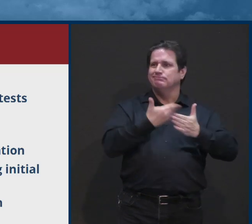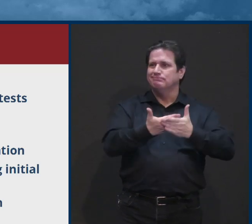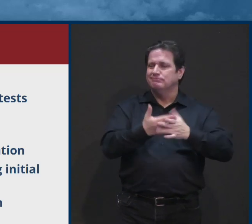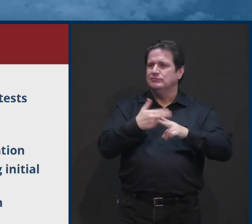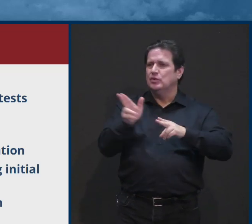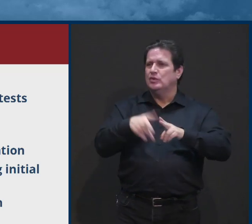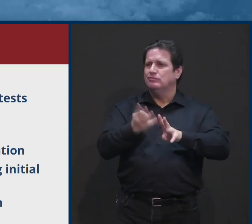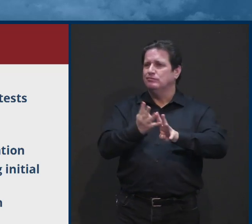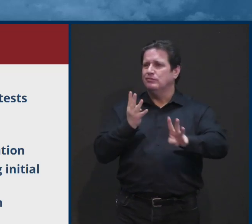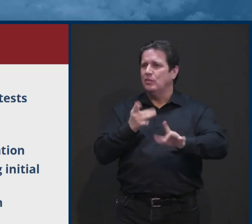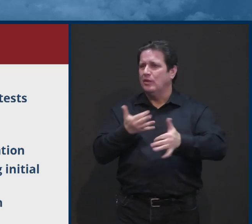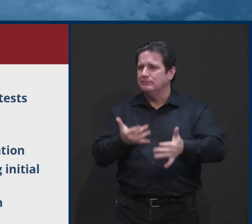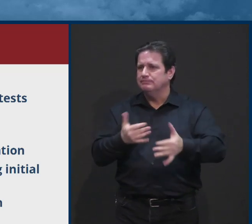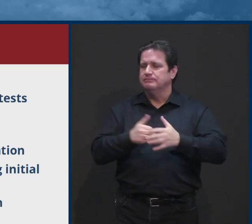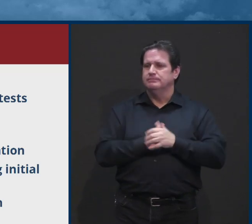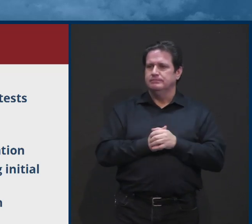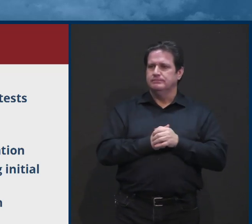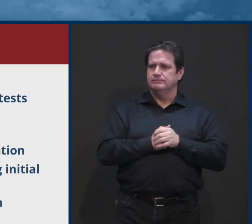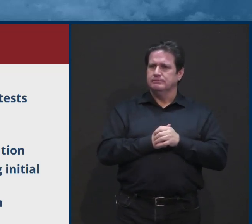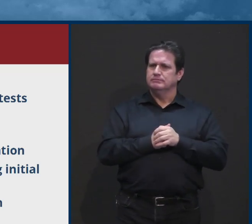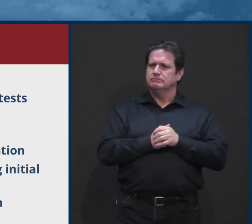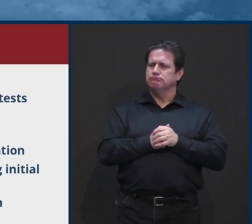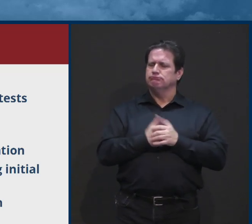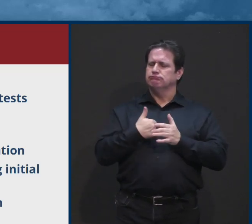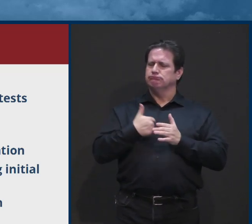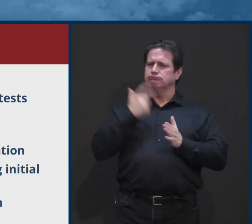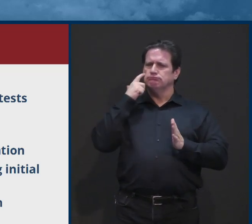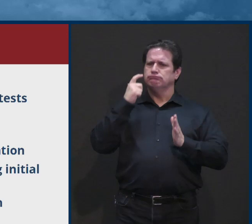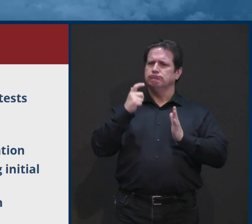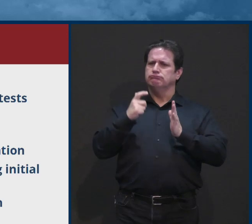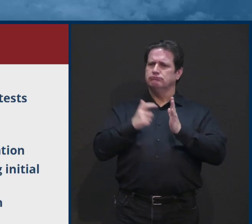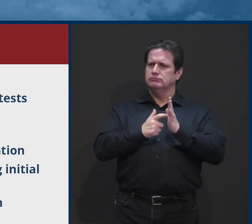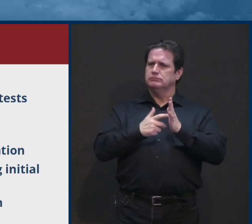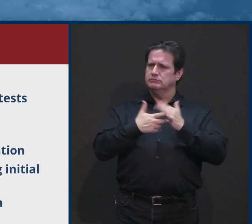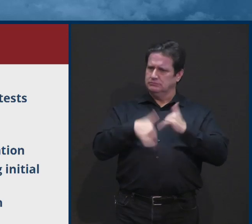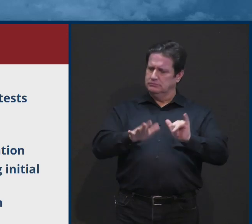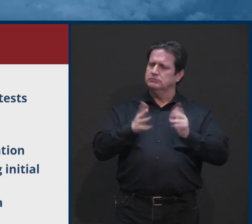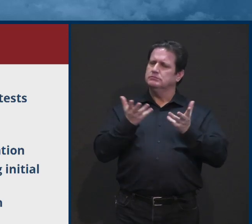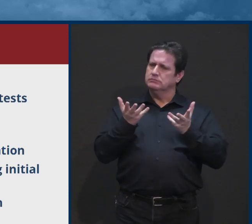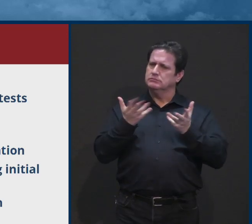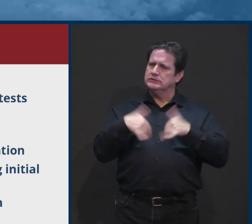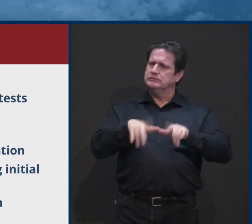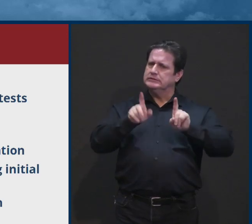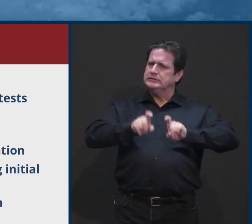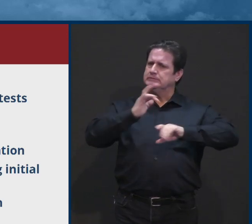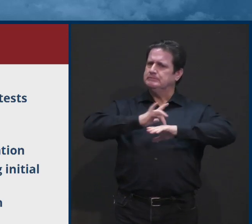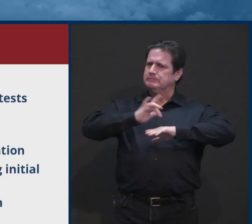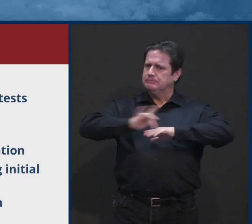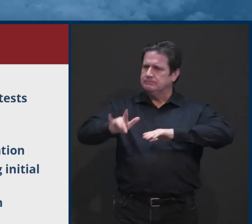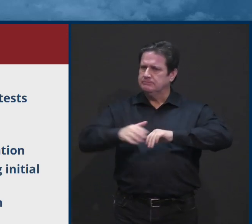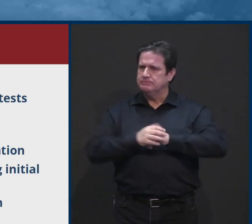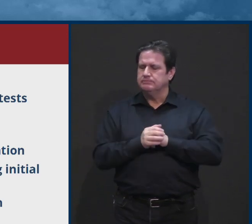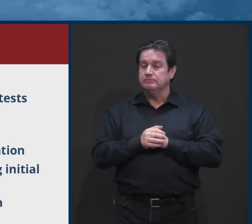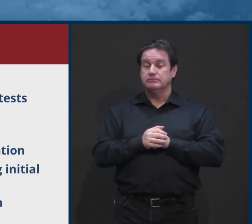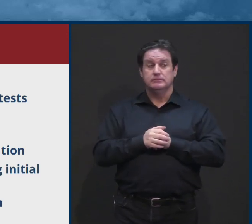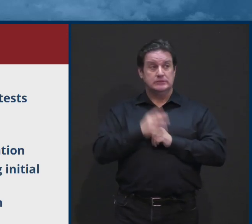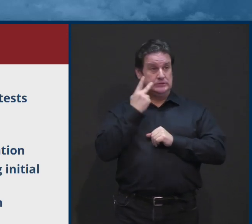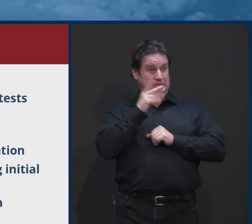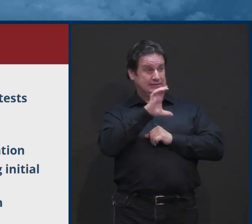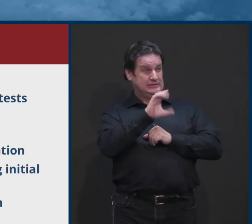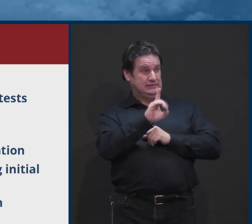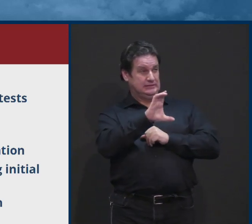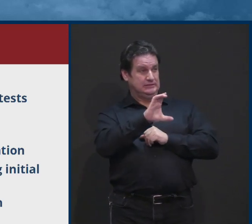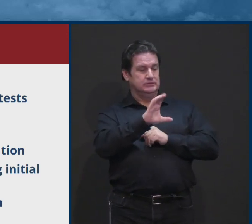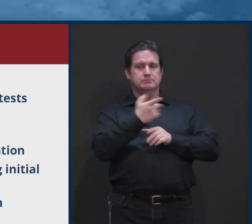But I just want to acknowledge that there is a lot of testing. I did see from a CDC report we